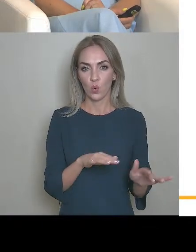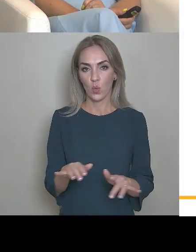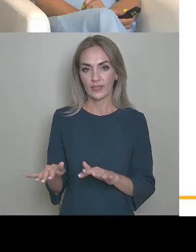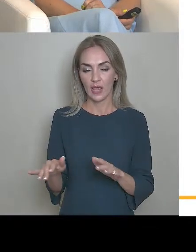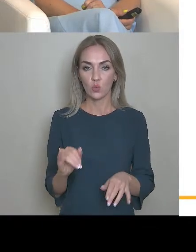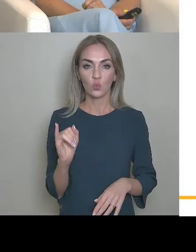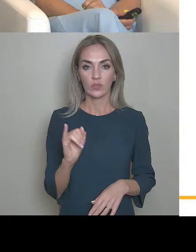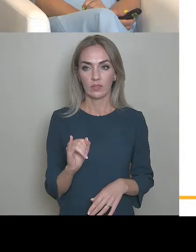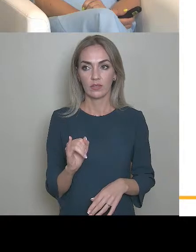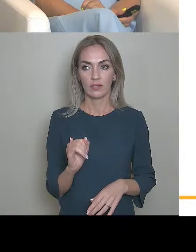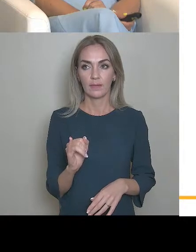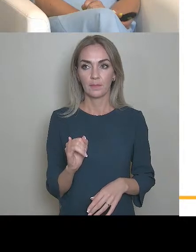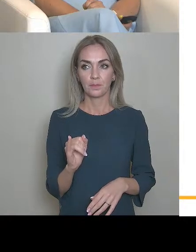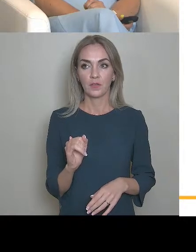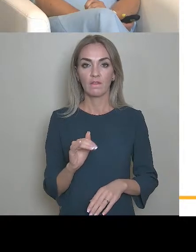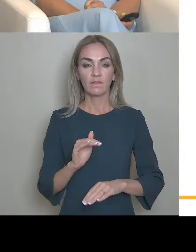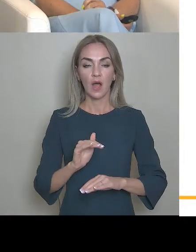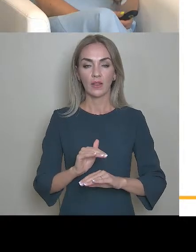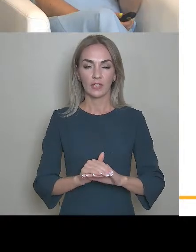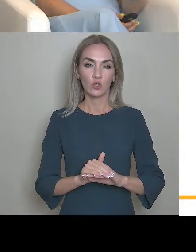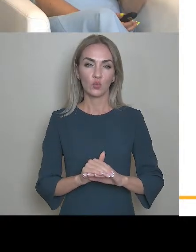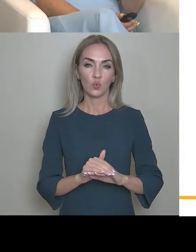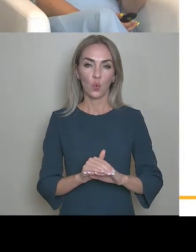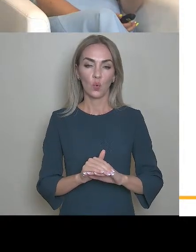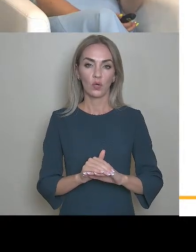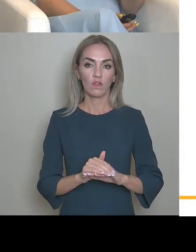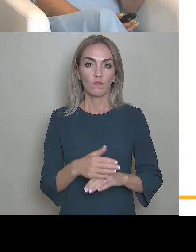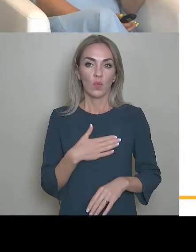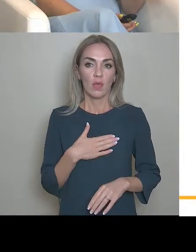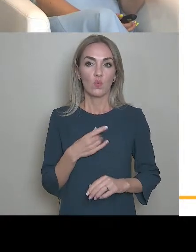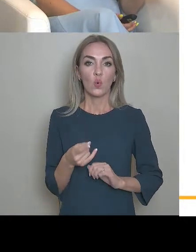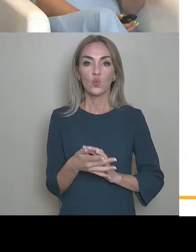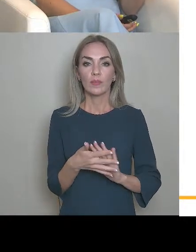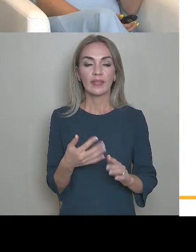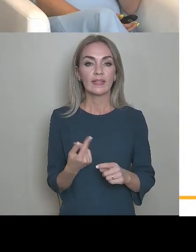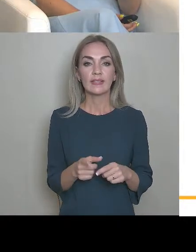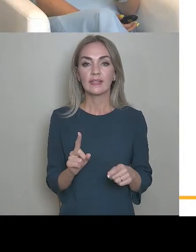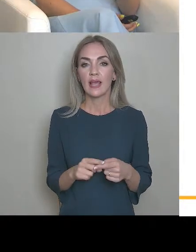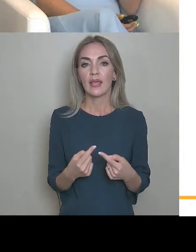remitted in non-pecuniary form. So